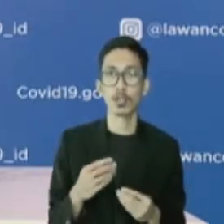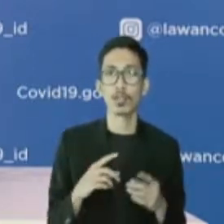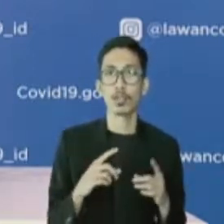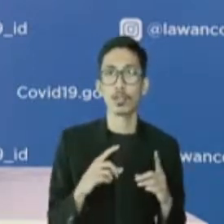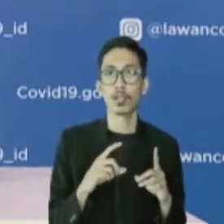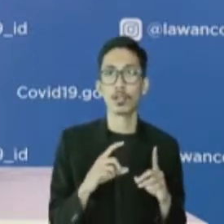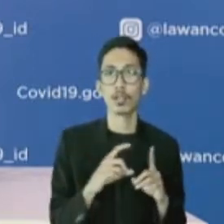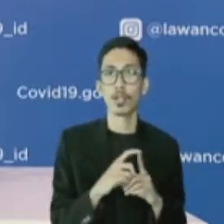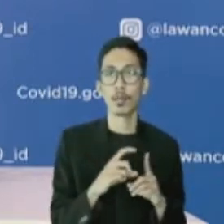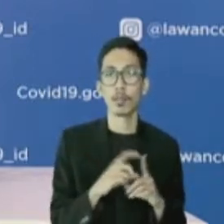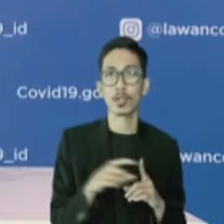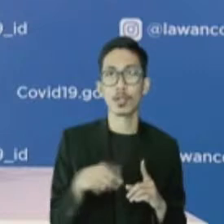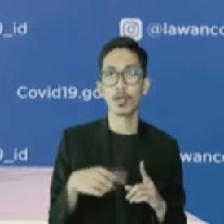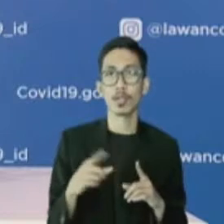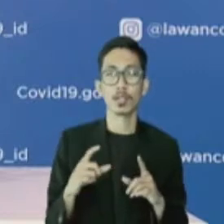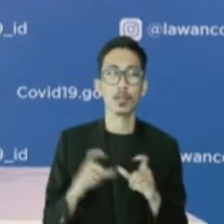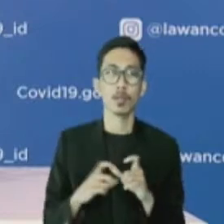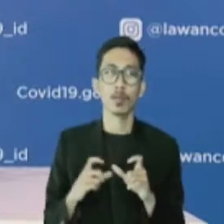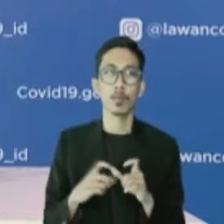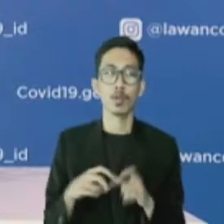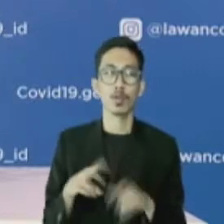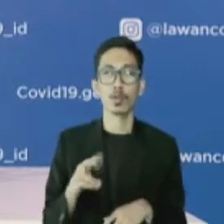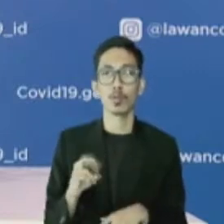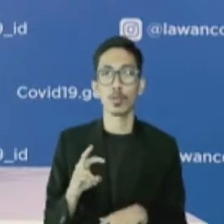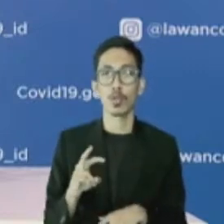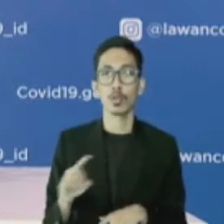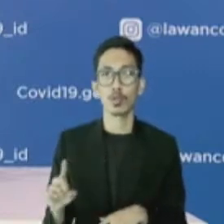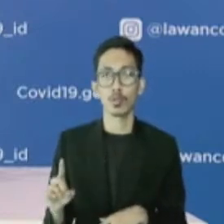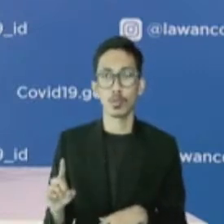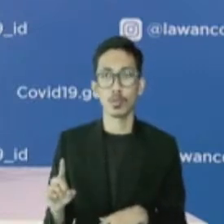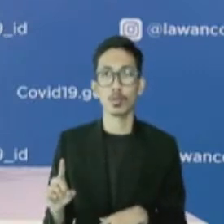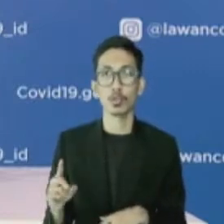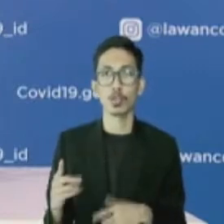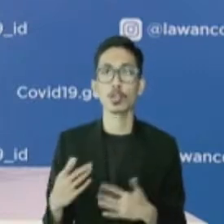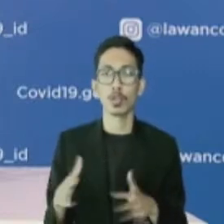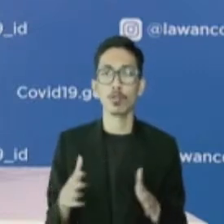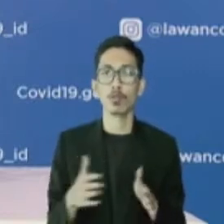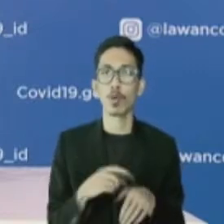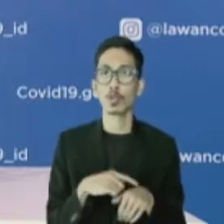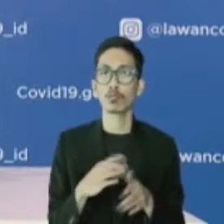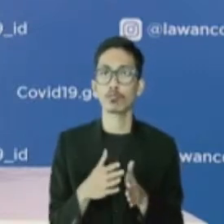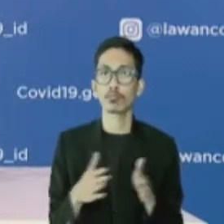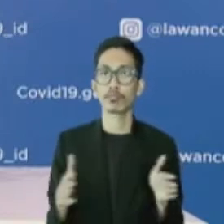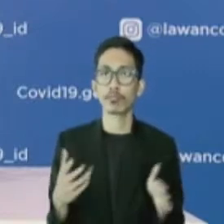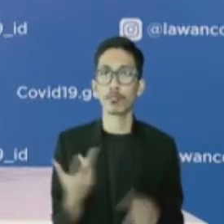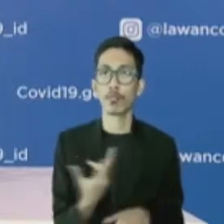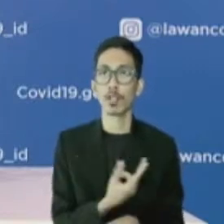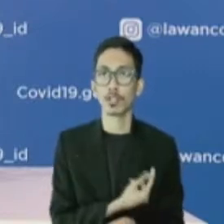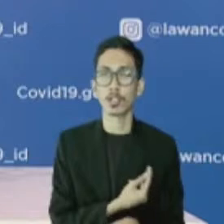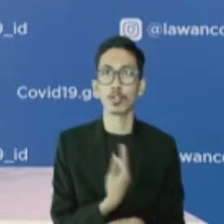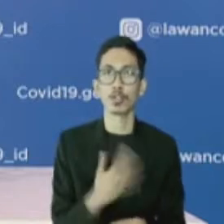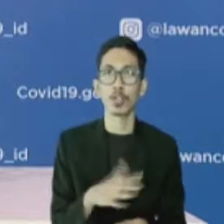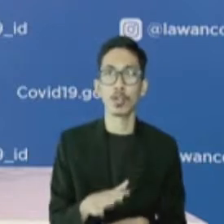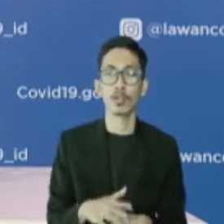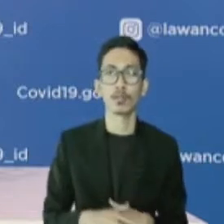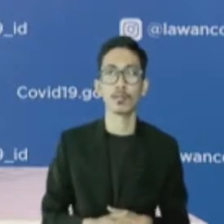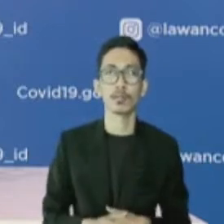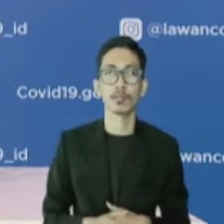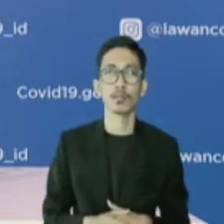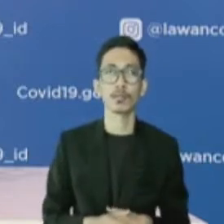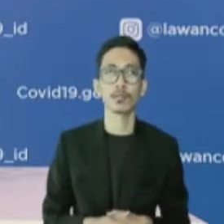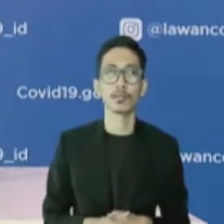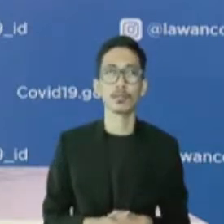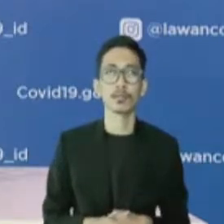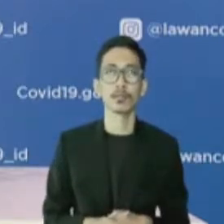2021 through blood collections and antibody titer examinations in 100 regencies and cities